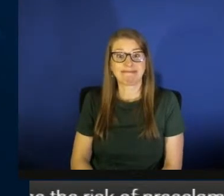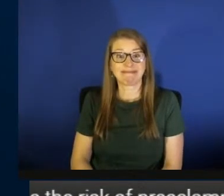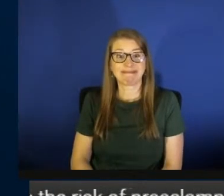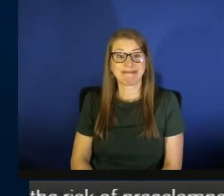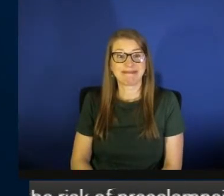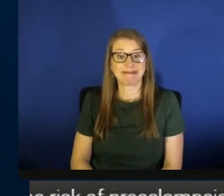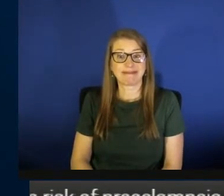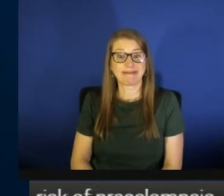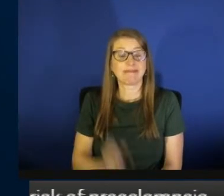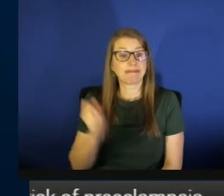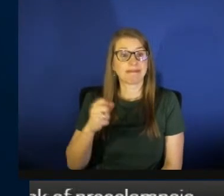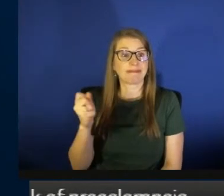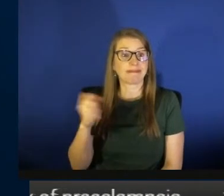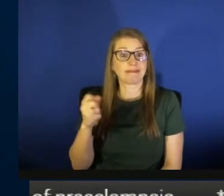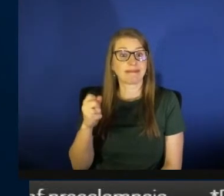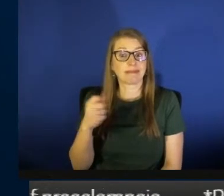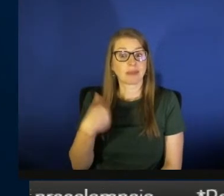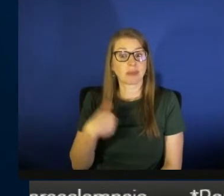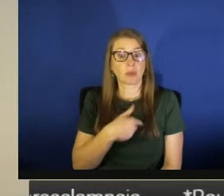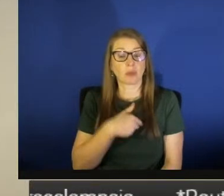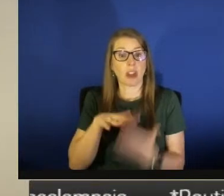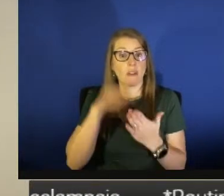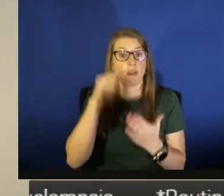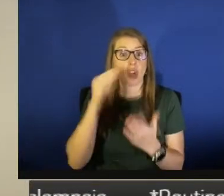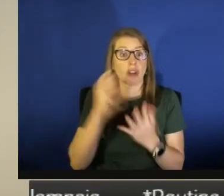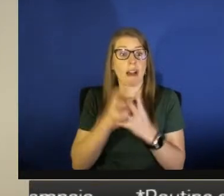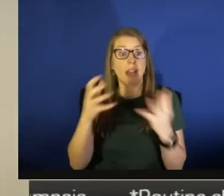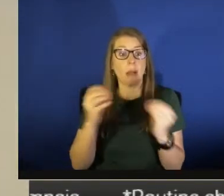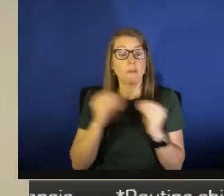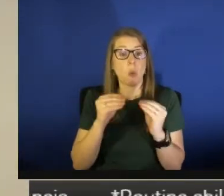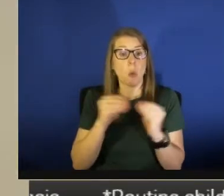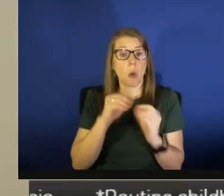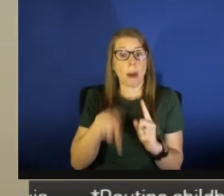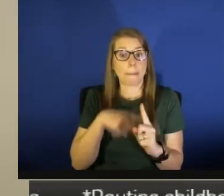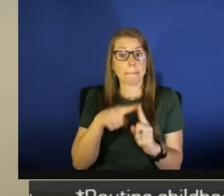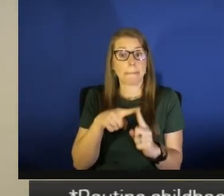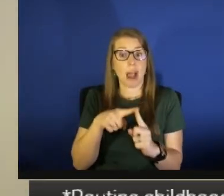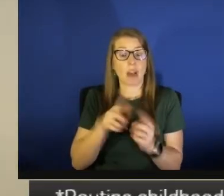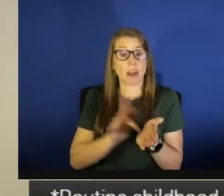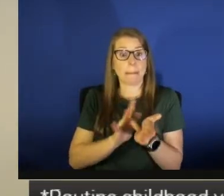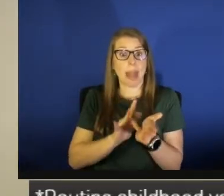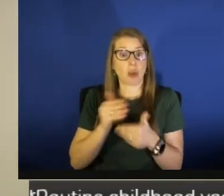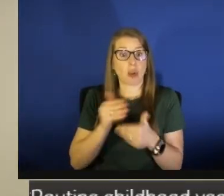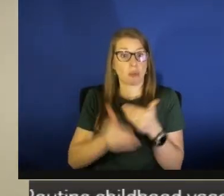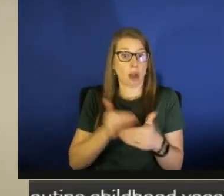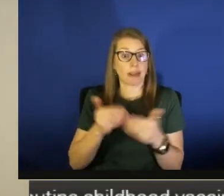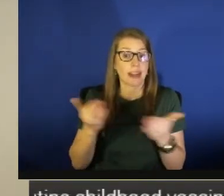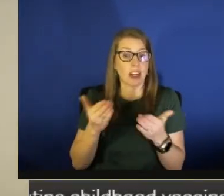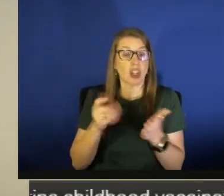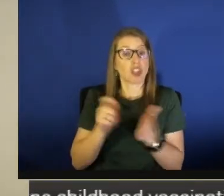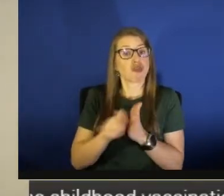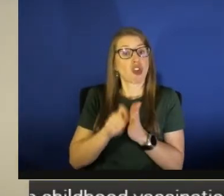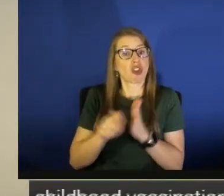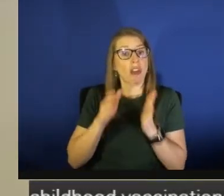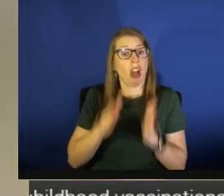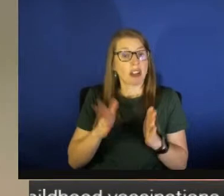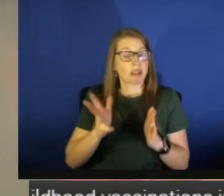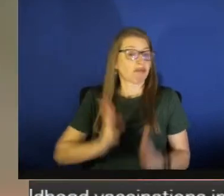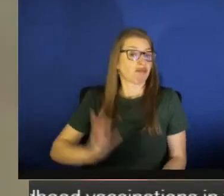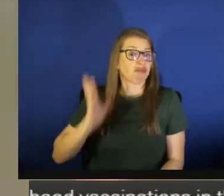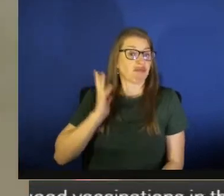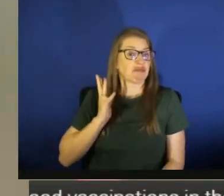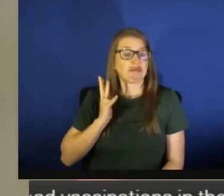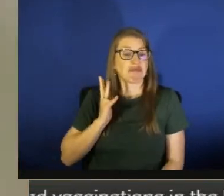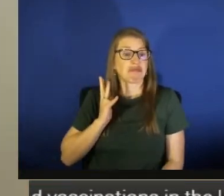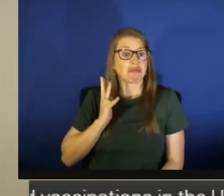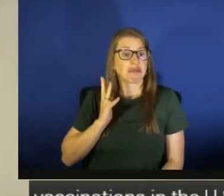Yeah, I think we've learned a lot more about just the medical process here. I think journalists, not historically really into